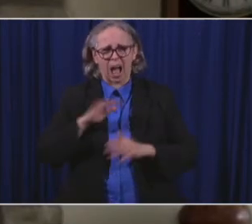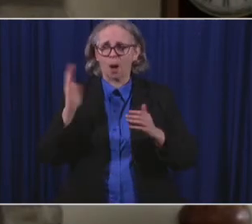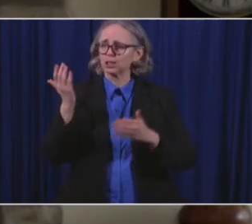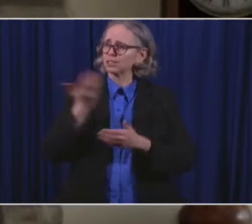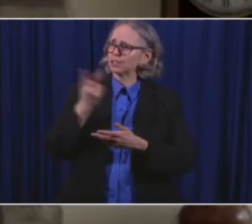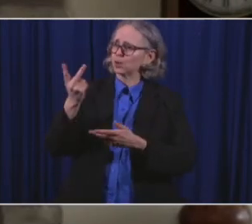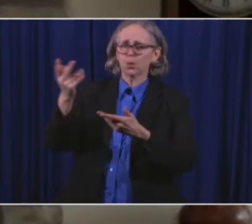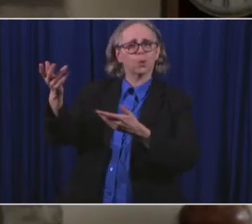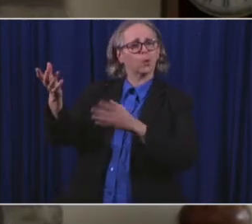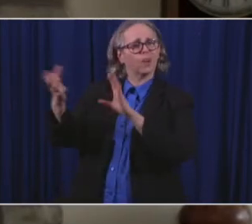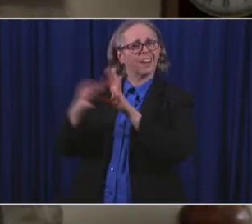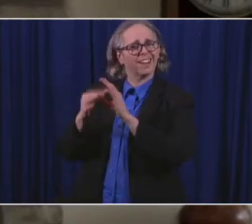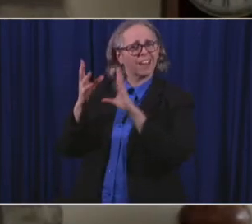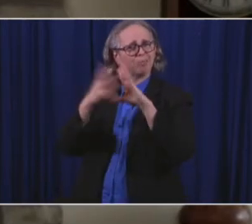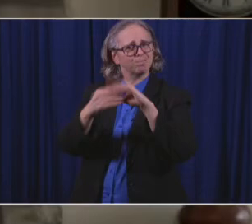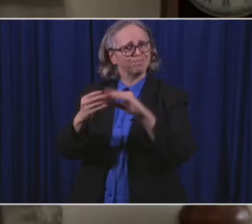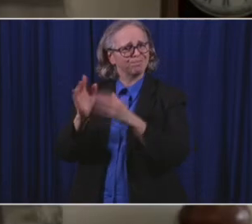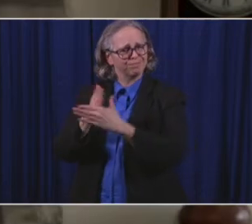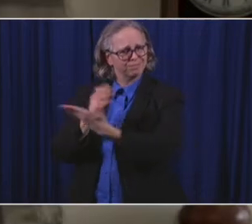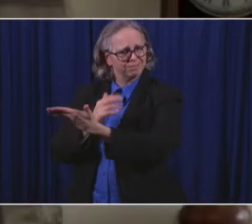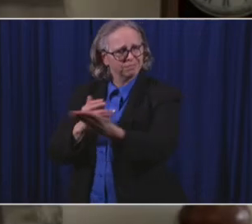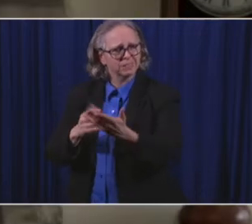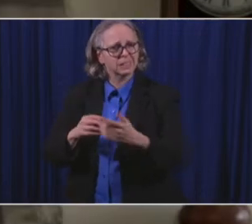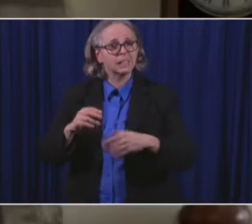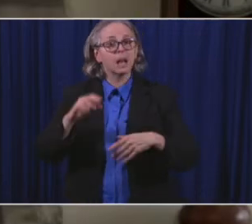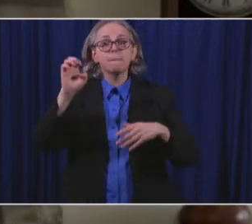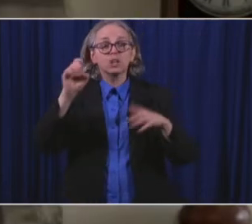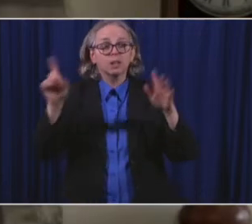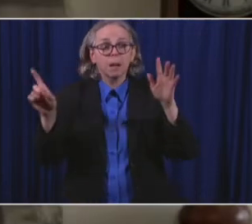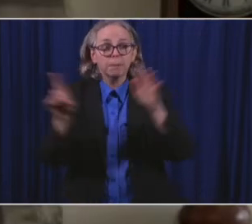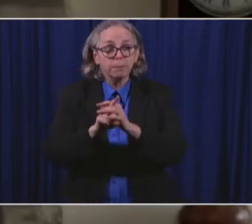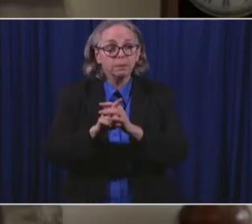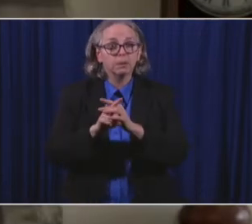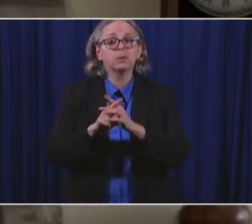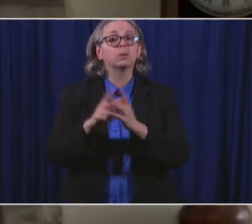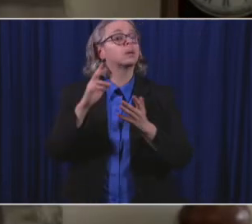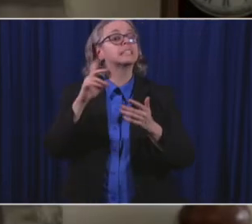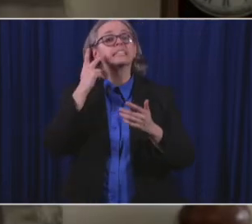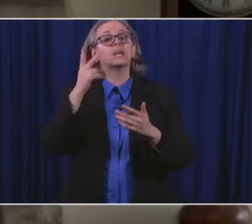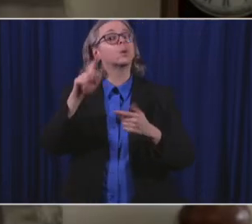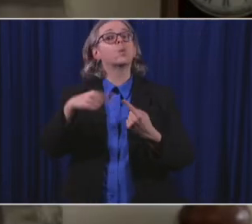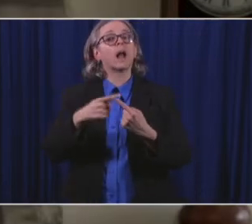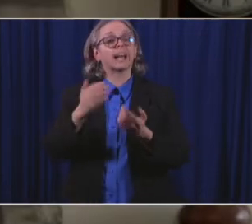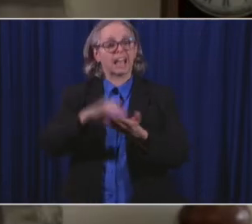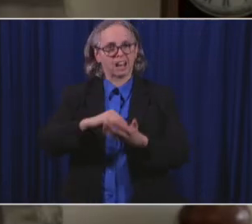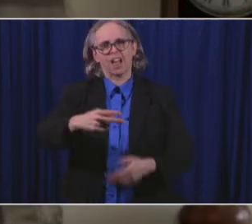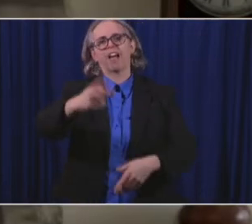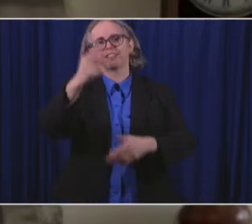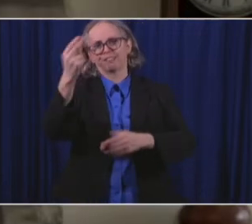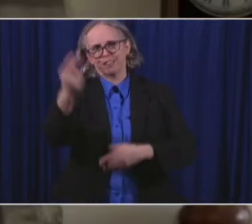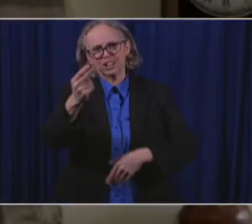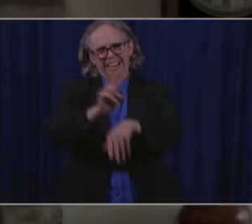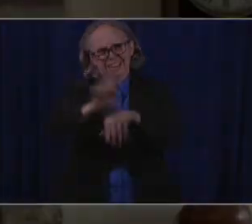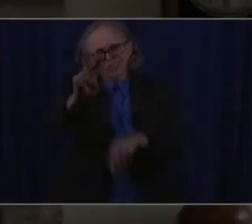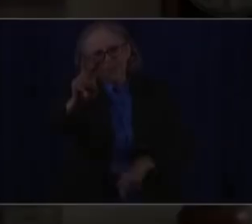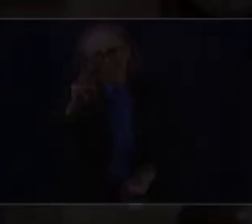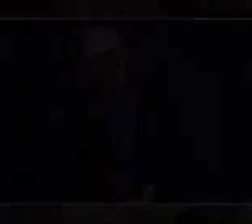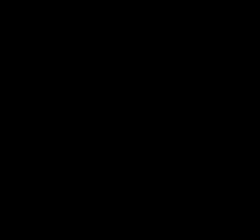unless there is some emergency, we look forward to seeing you back here on Thursday at 2:00. Thank you very much.